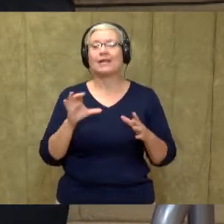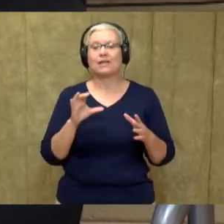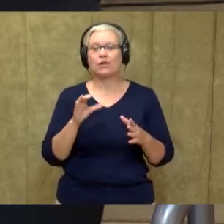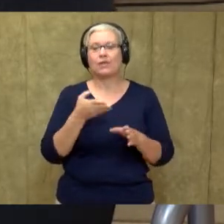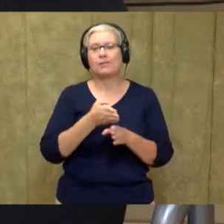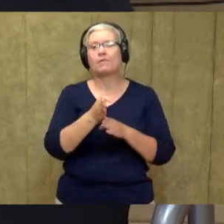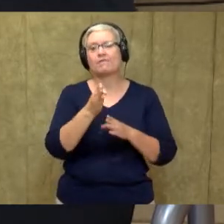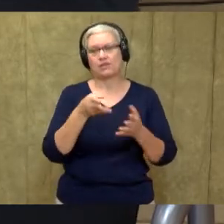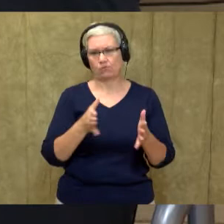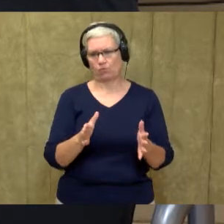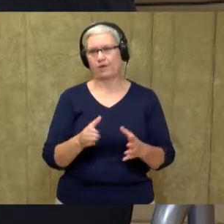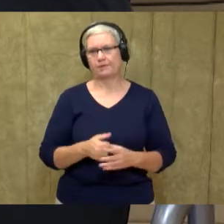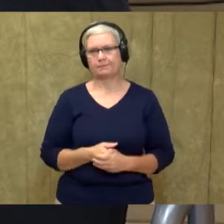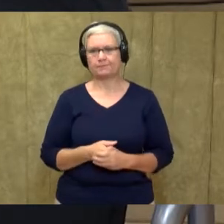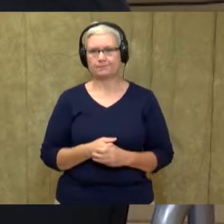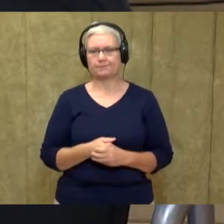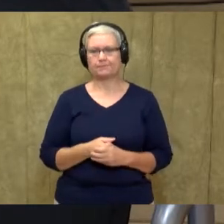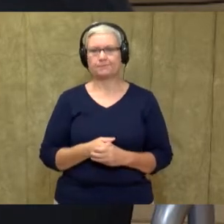okay?